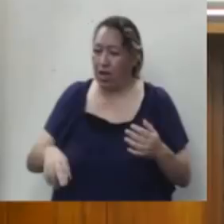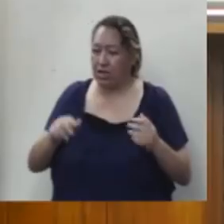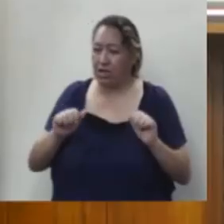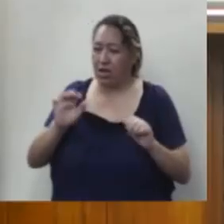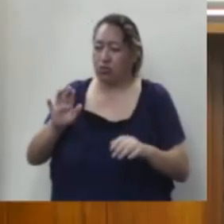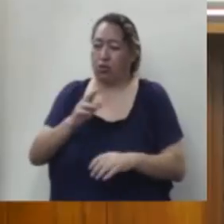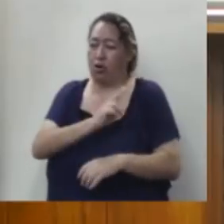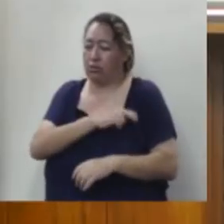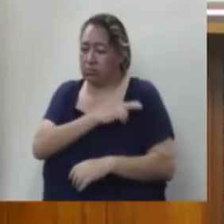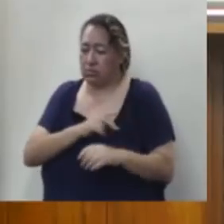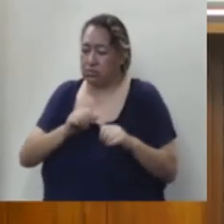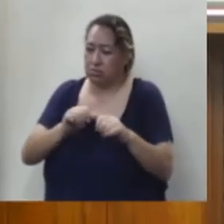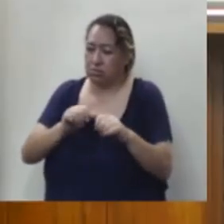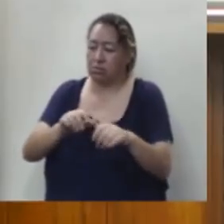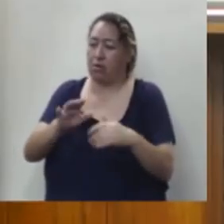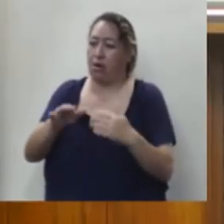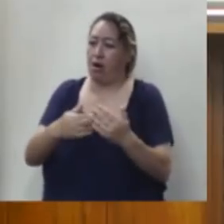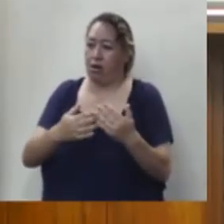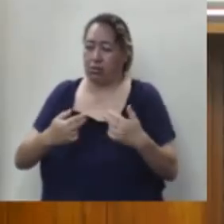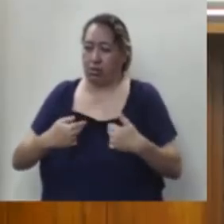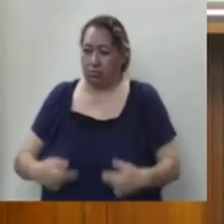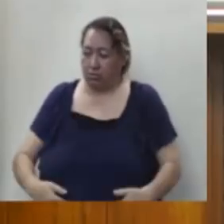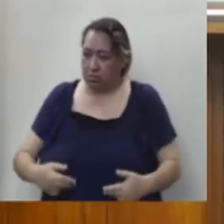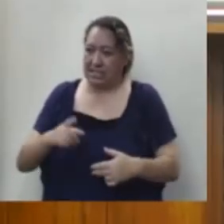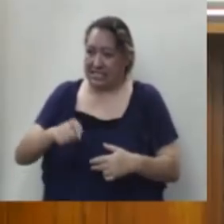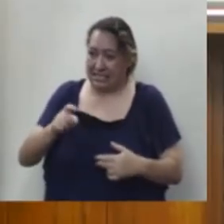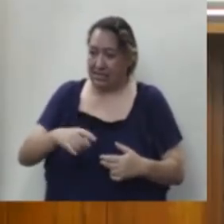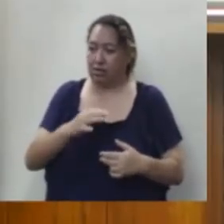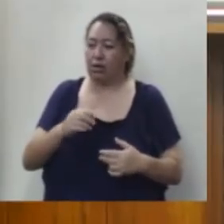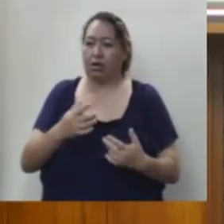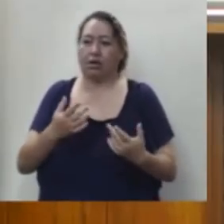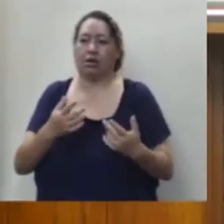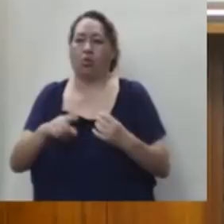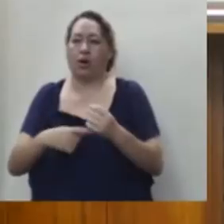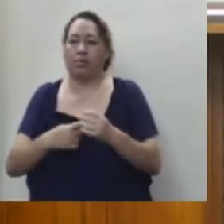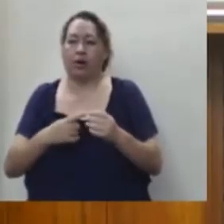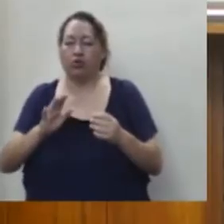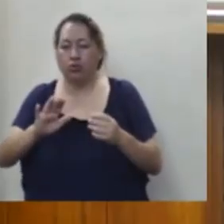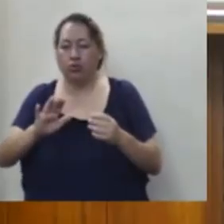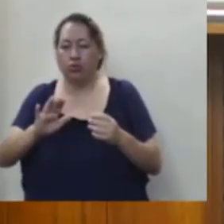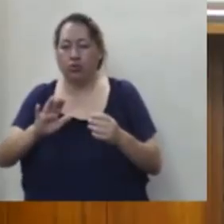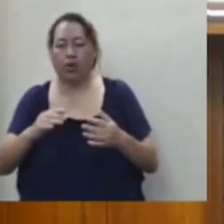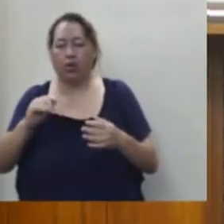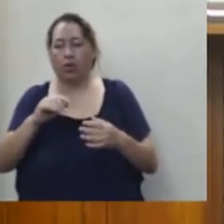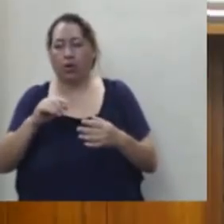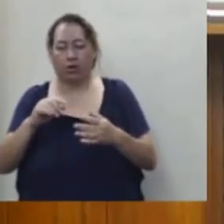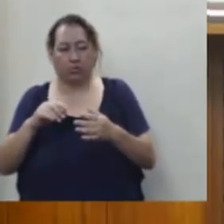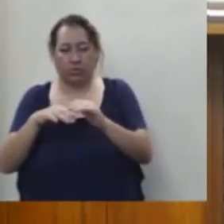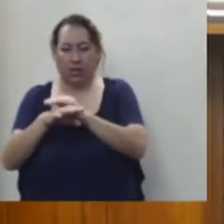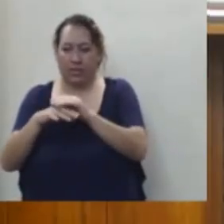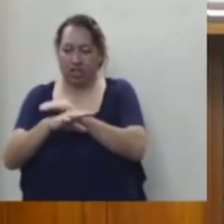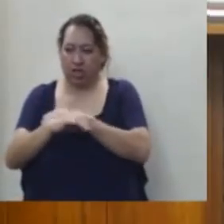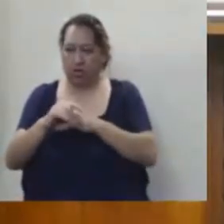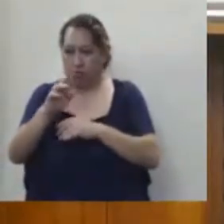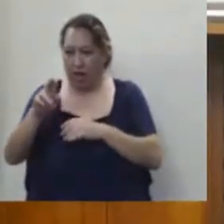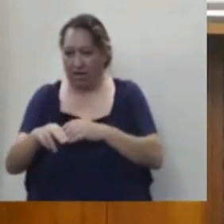healthcare needs? What are your admission rates? Things like that. So he has put forward